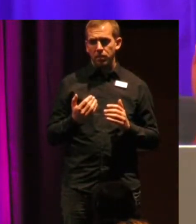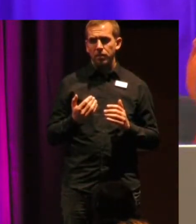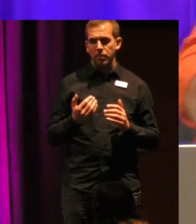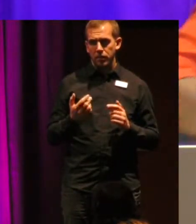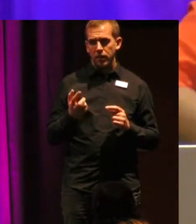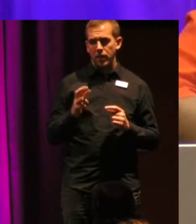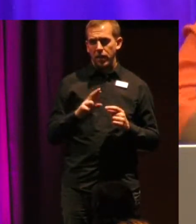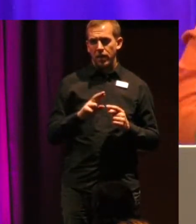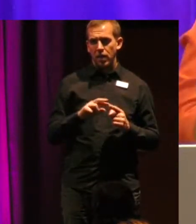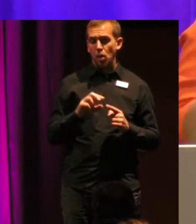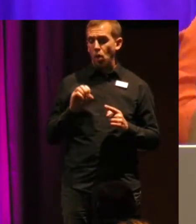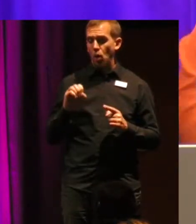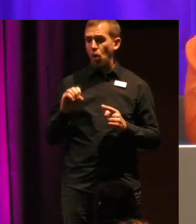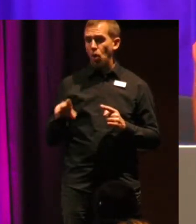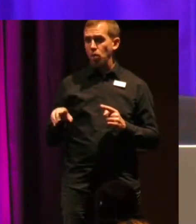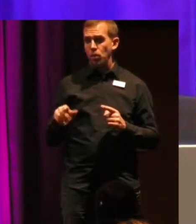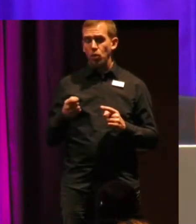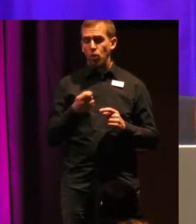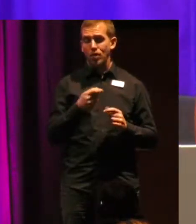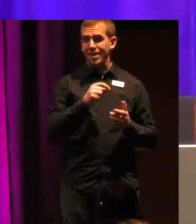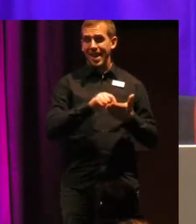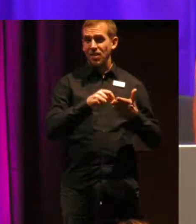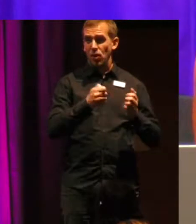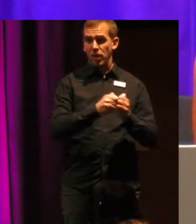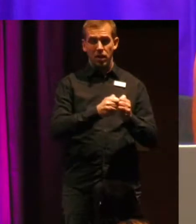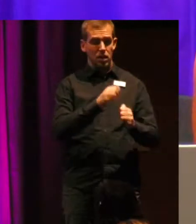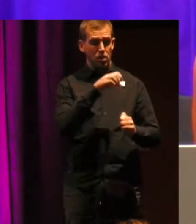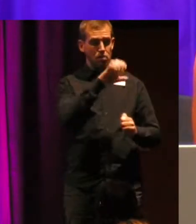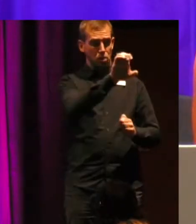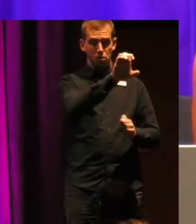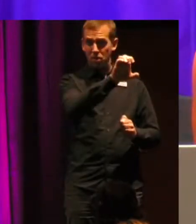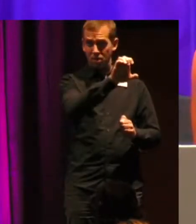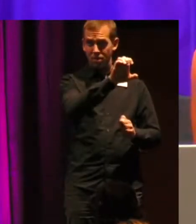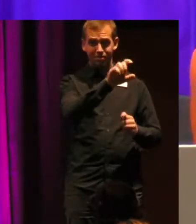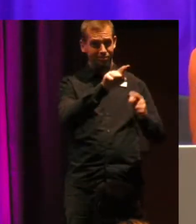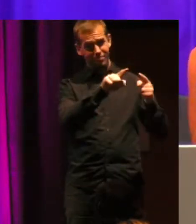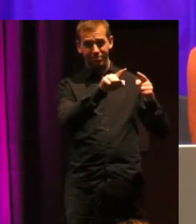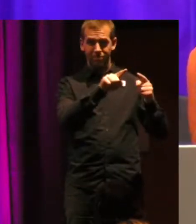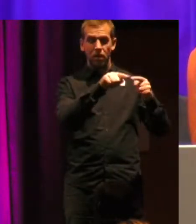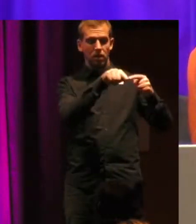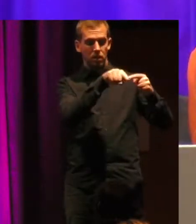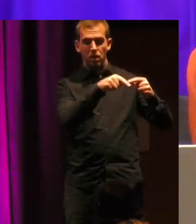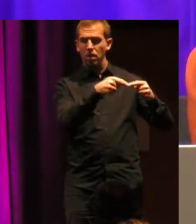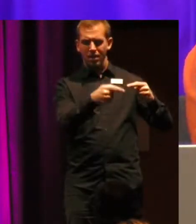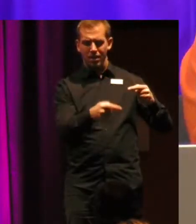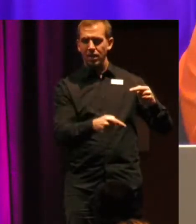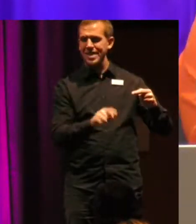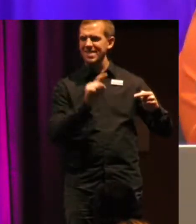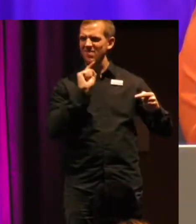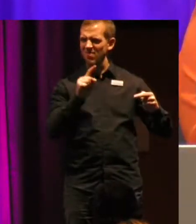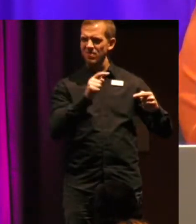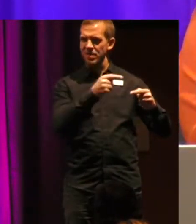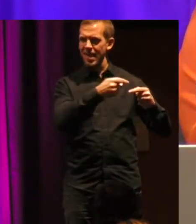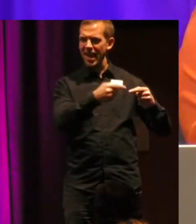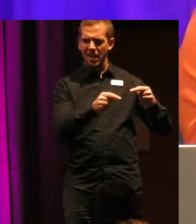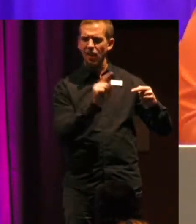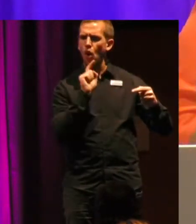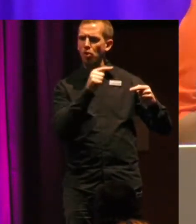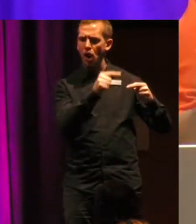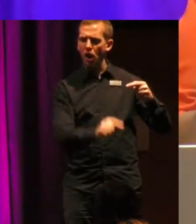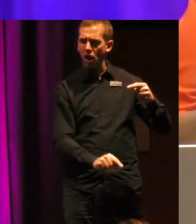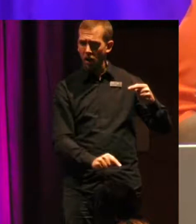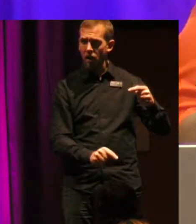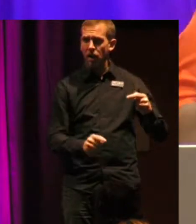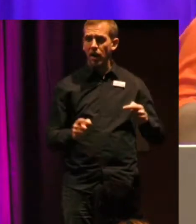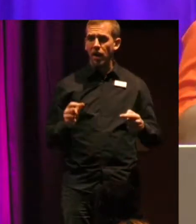and then, you know, right under that there are a number of different negative comments. We've you know, had people say they're going